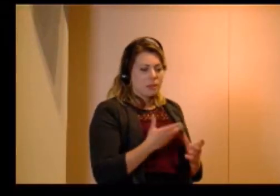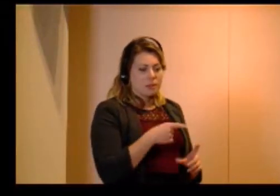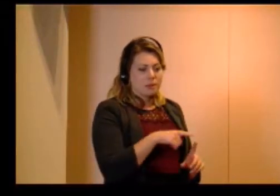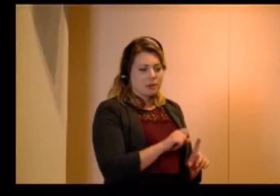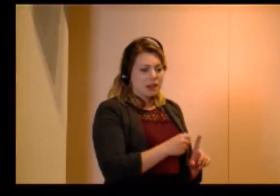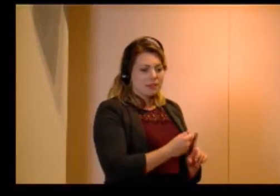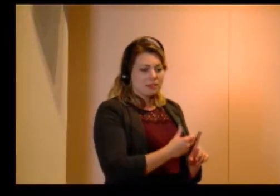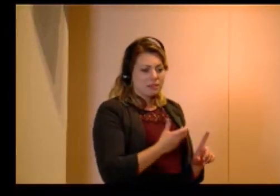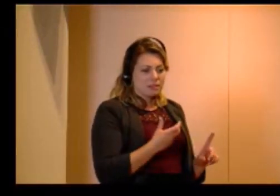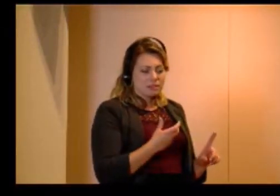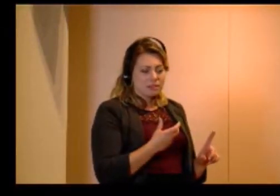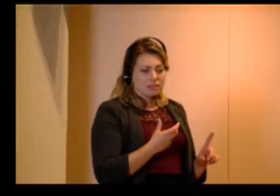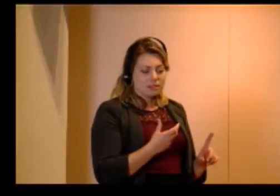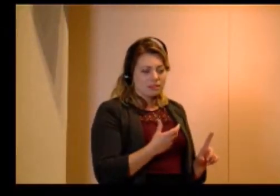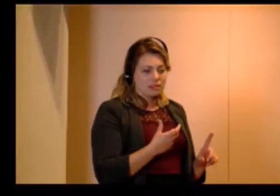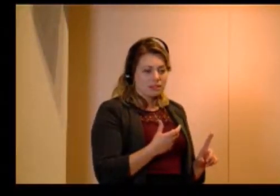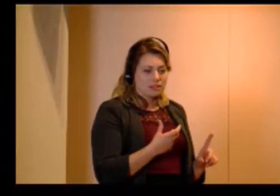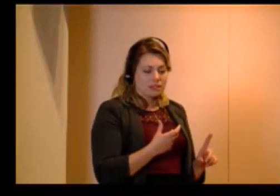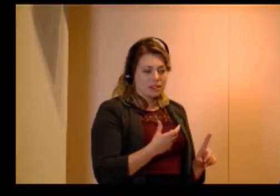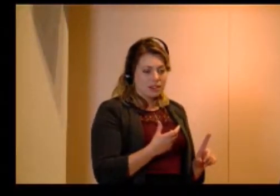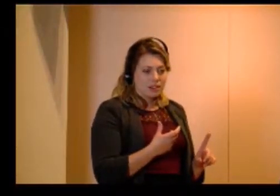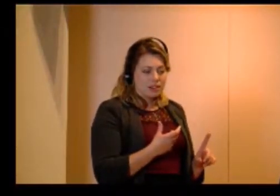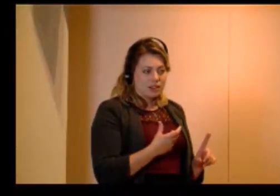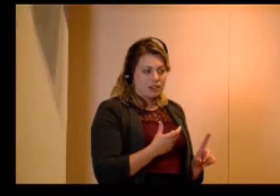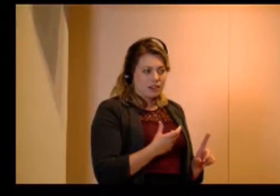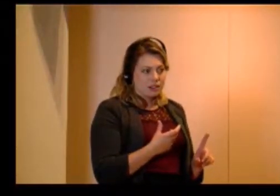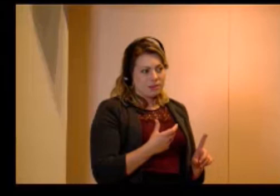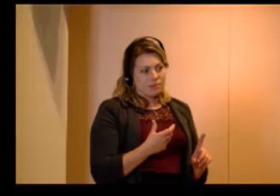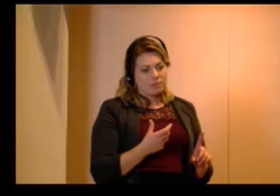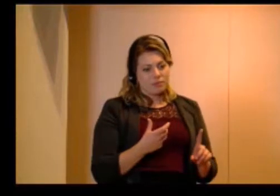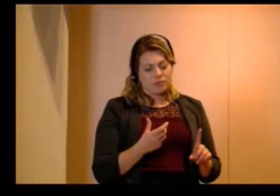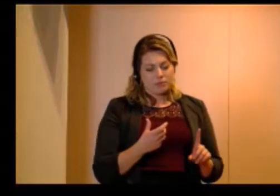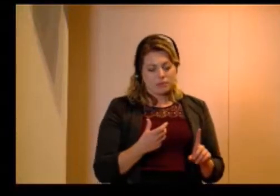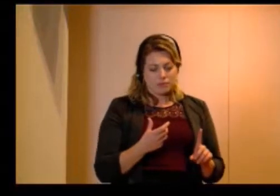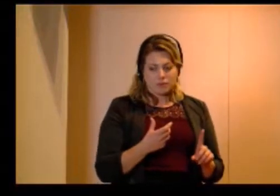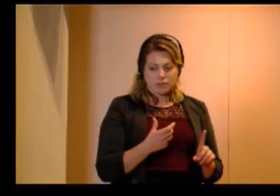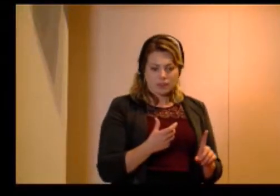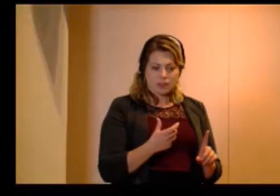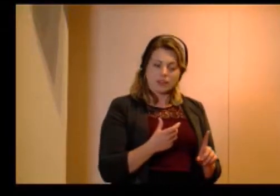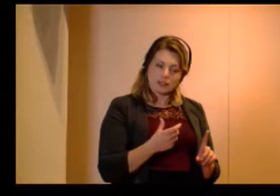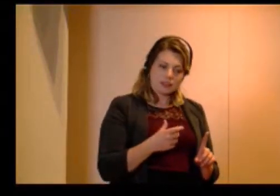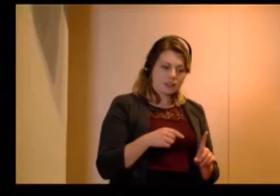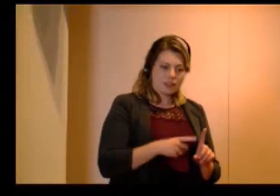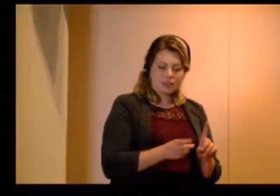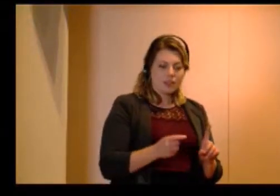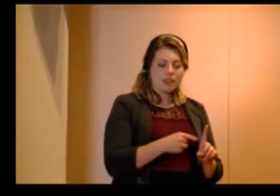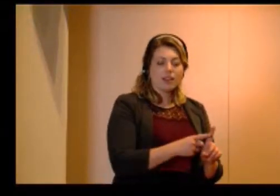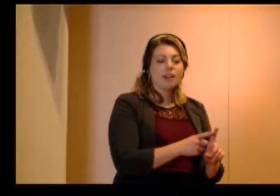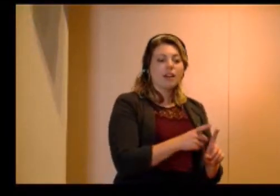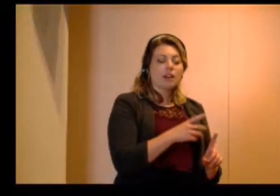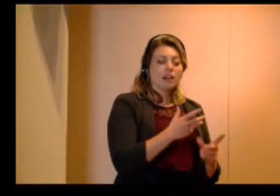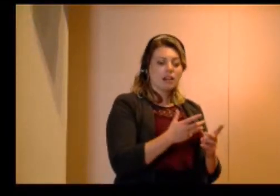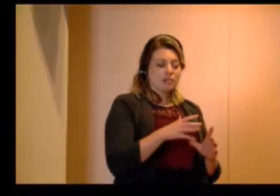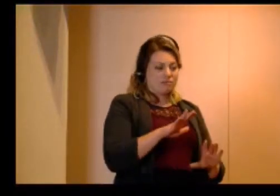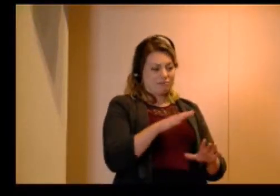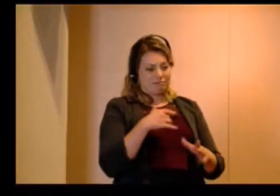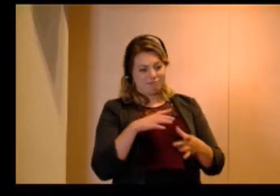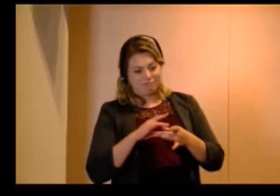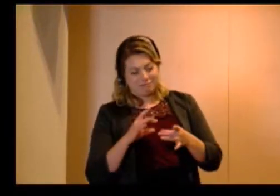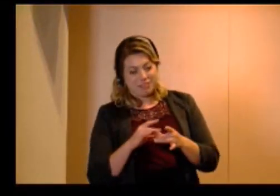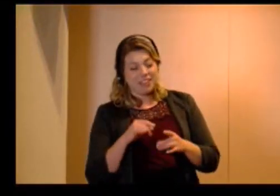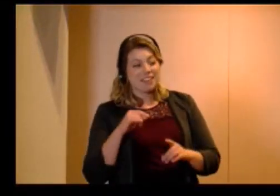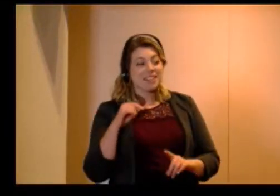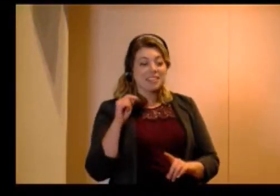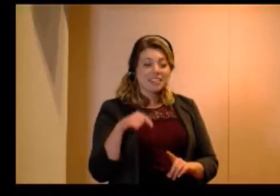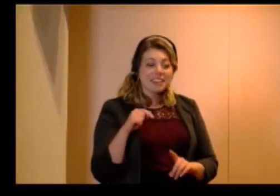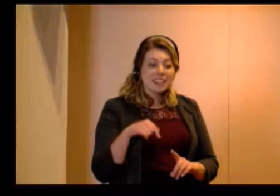about how these new practices, and I know that it shifts because just a little anecdote, as you know, this is the reboot. So